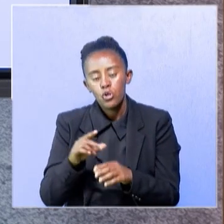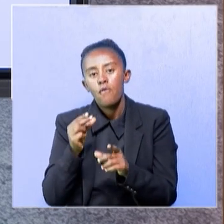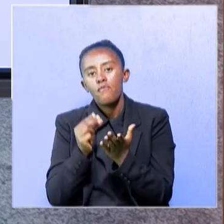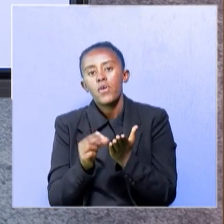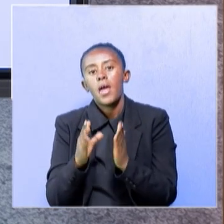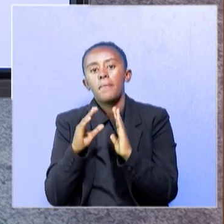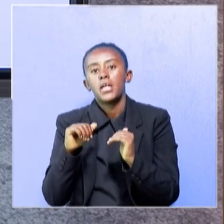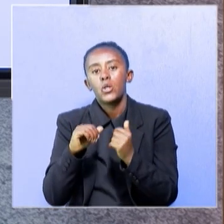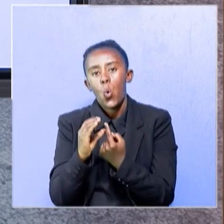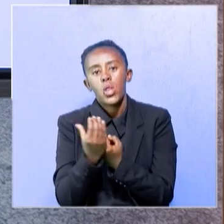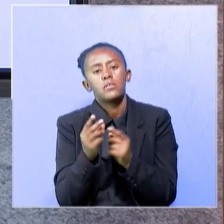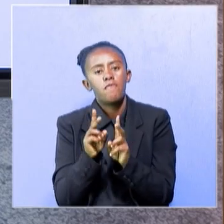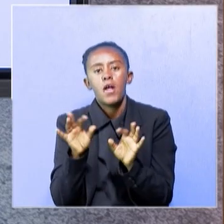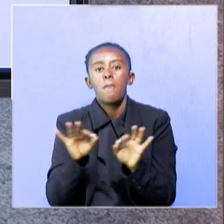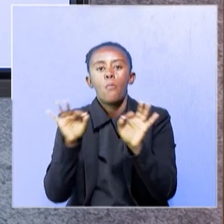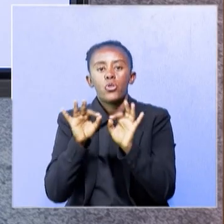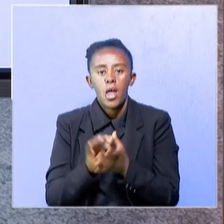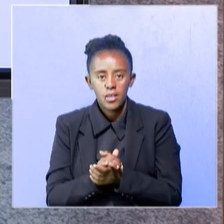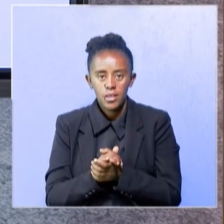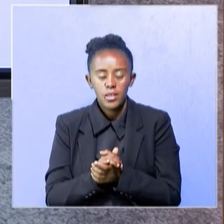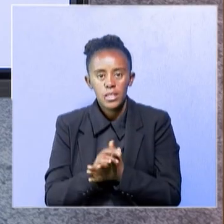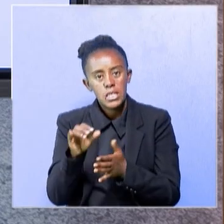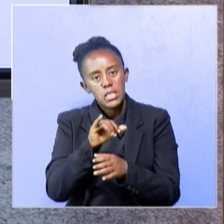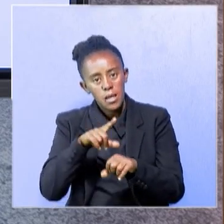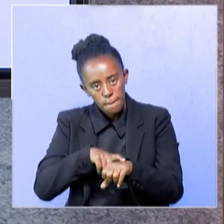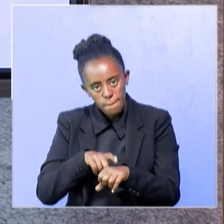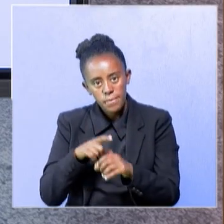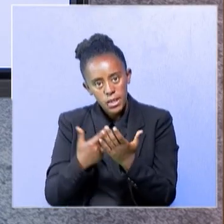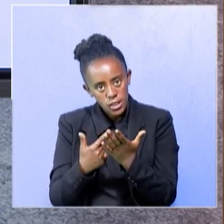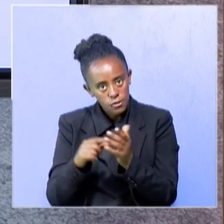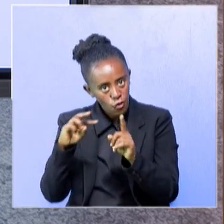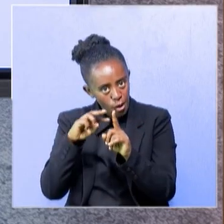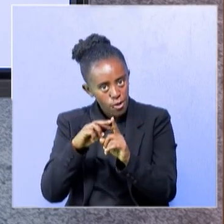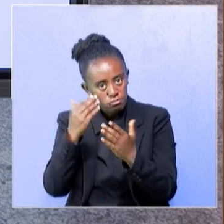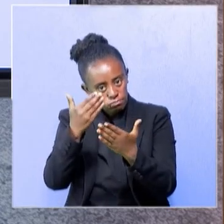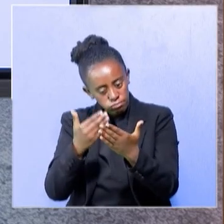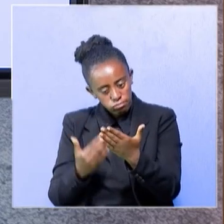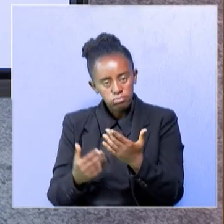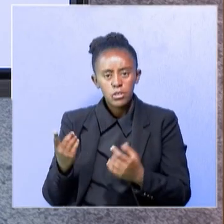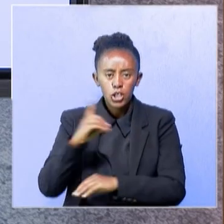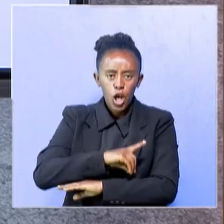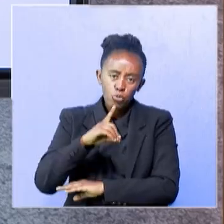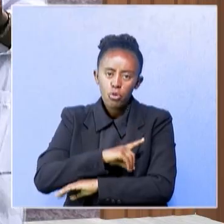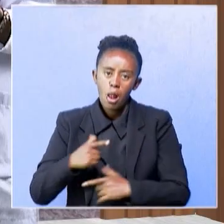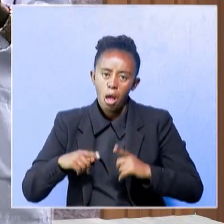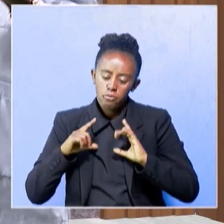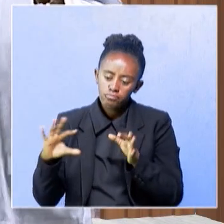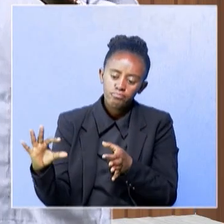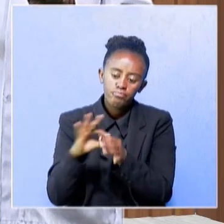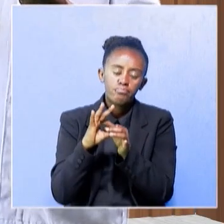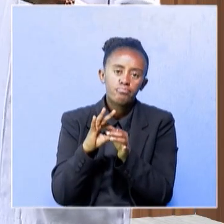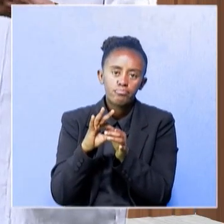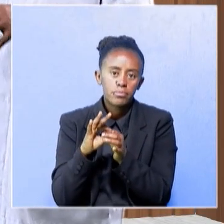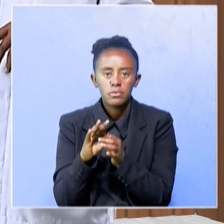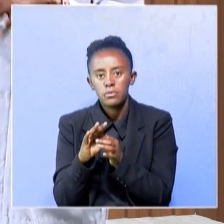context. Yeah, it's very important. At the same time, you have to use these vocabularies in your day-to-day life too. Yeah, not